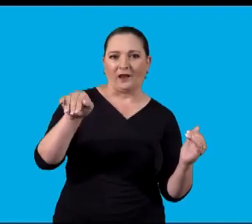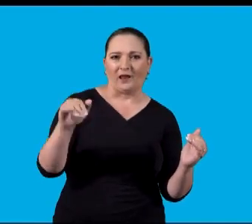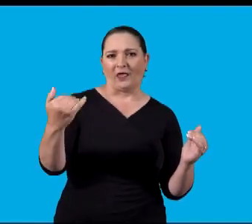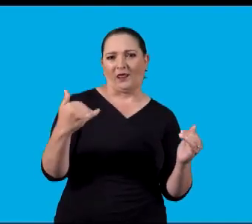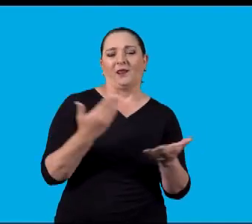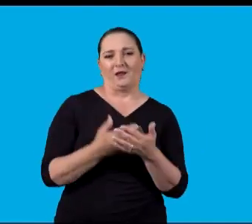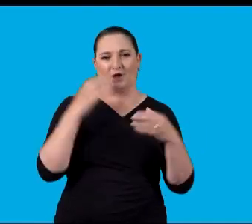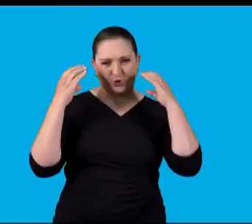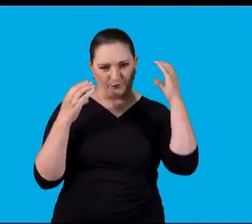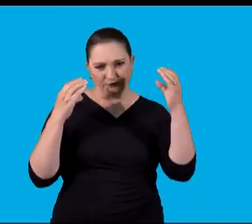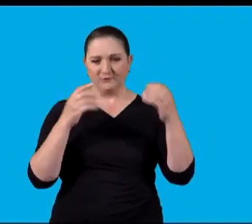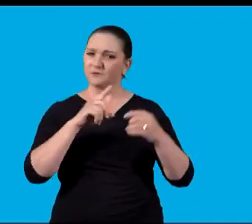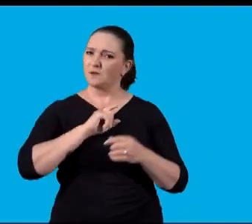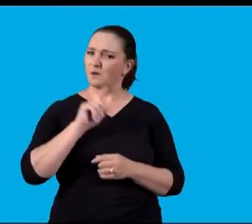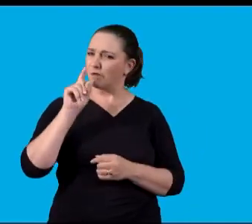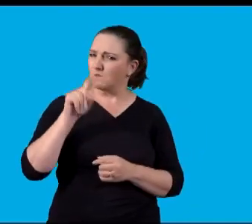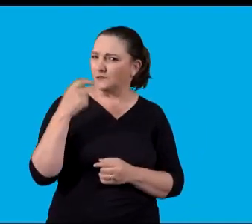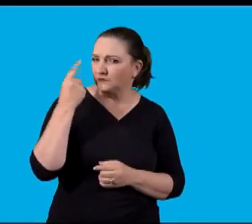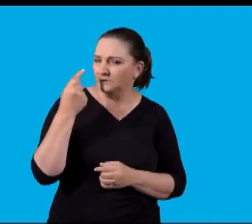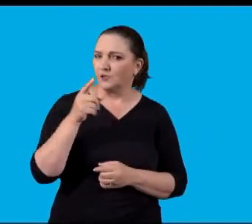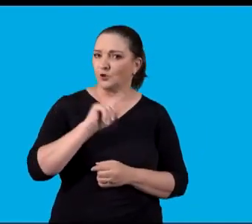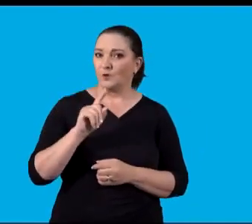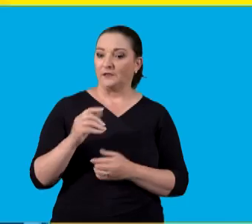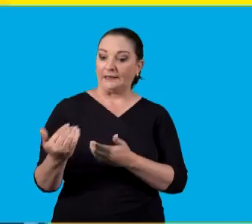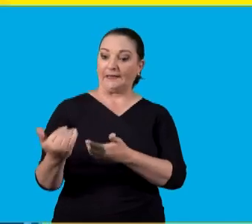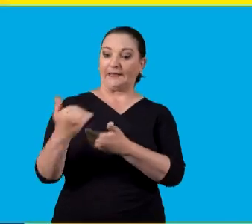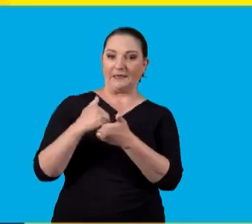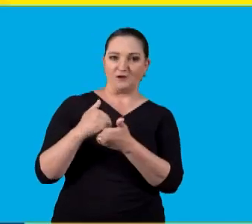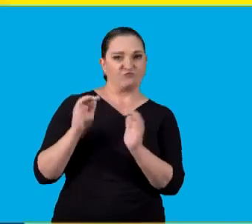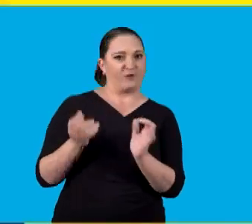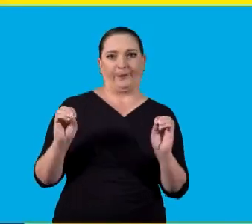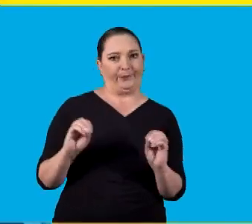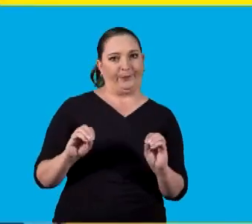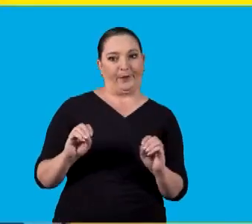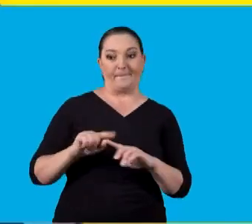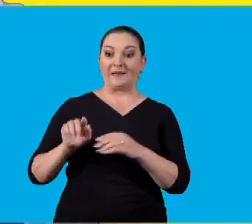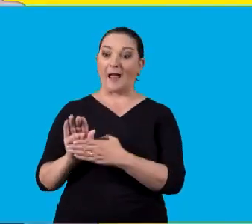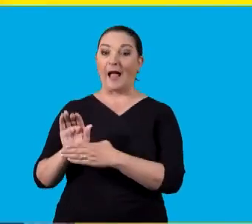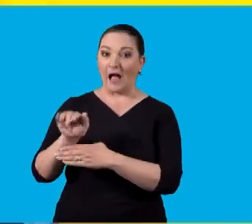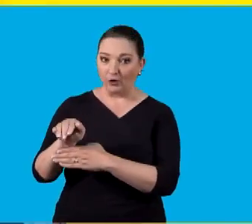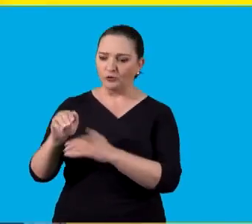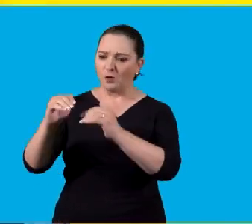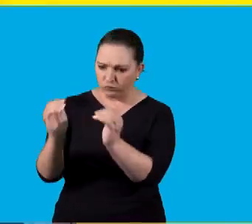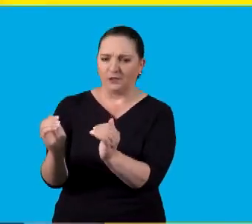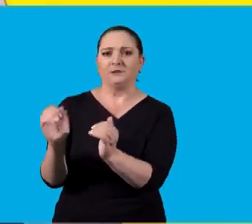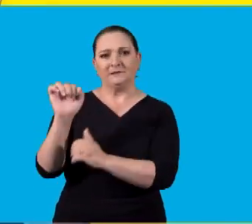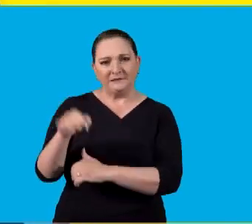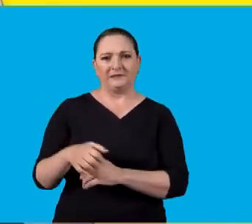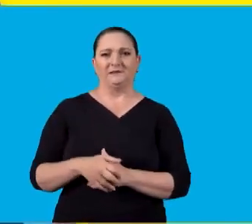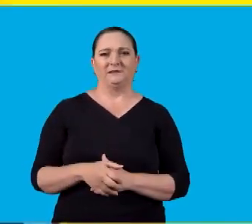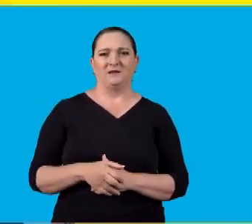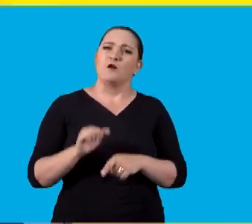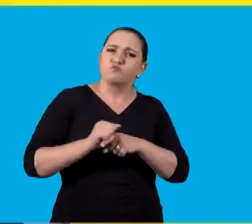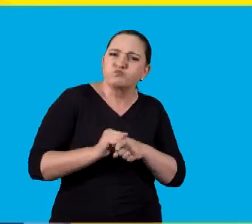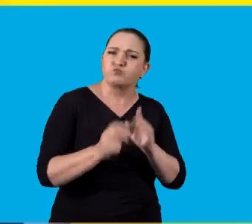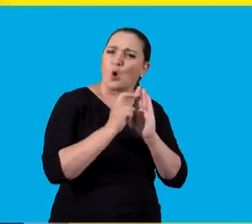that means it's a cash inflow. You have to understand that in an inflow, no bracket, outflow, bracket. Keep practicing